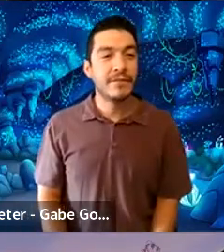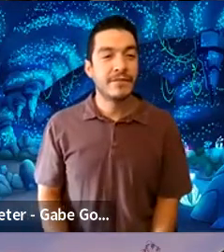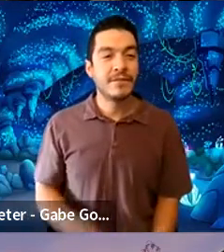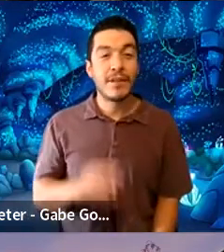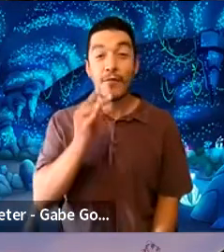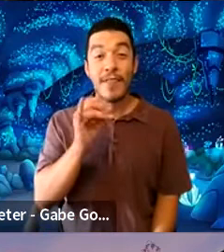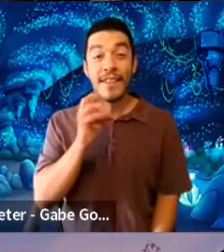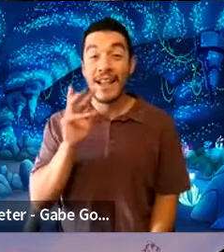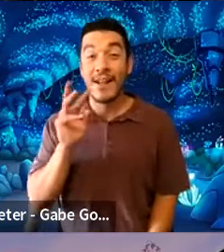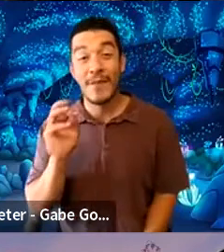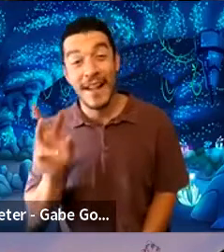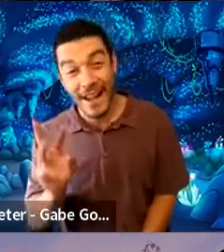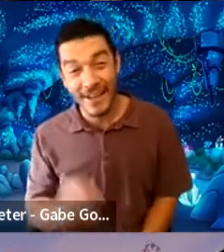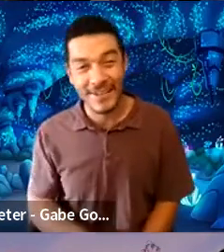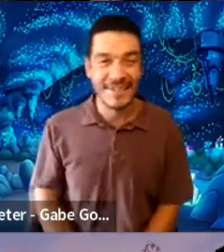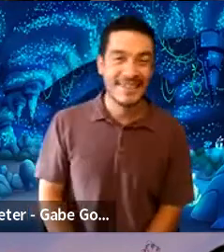Wow.